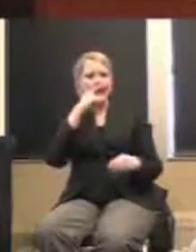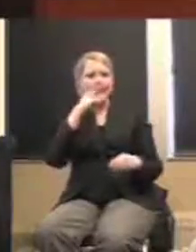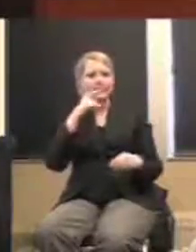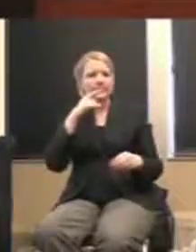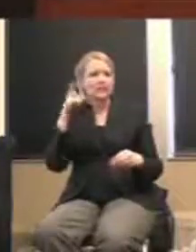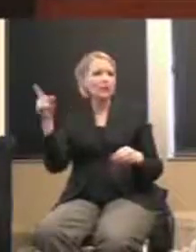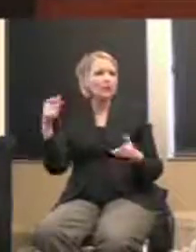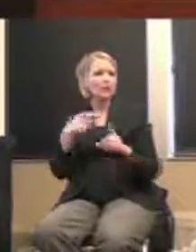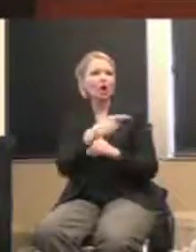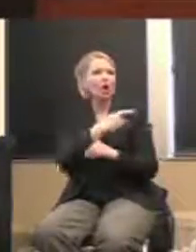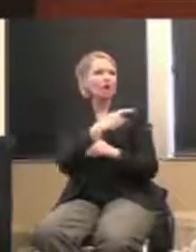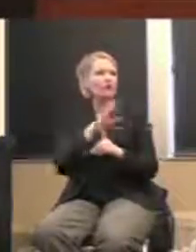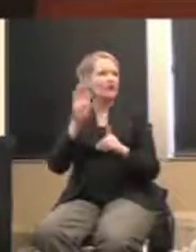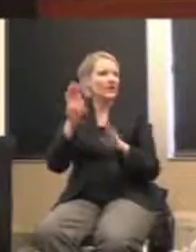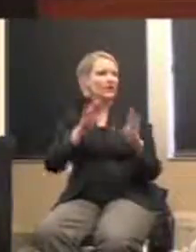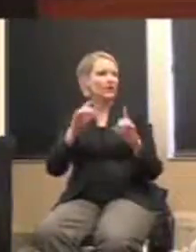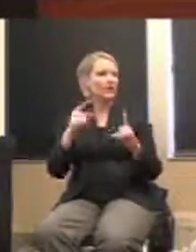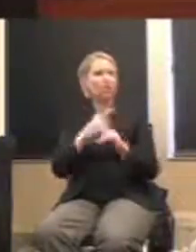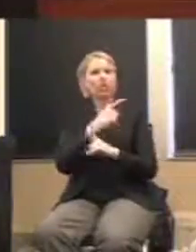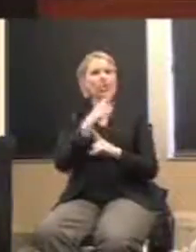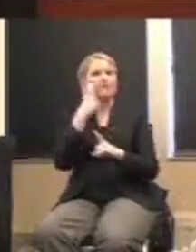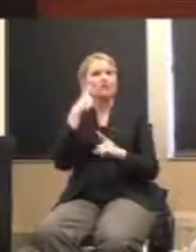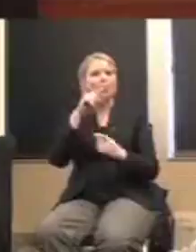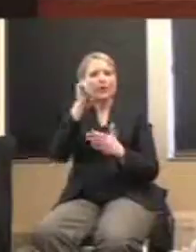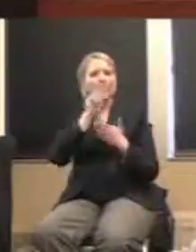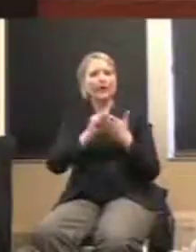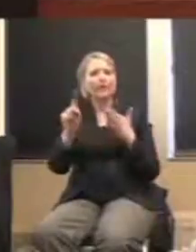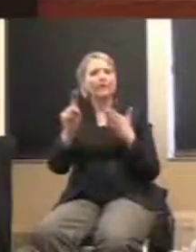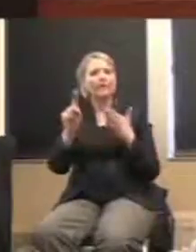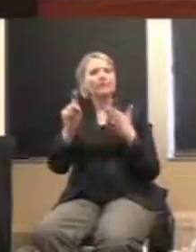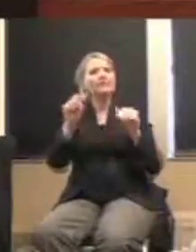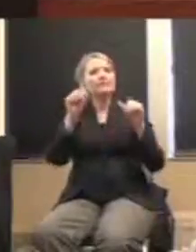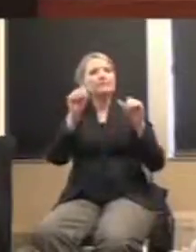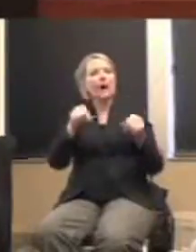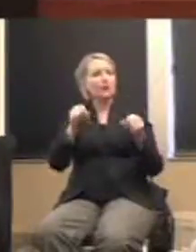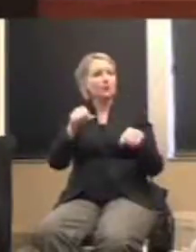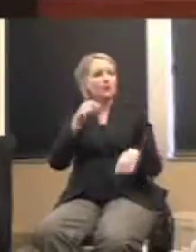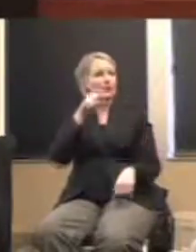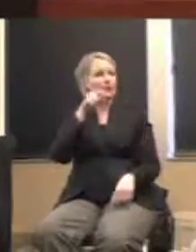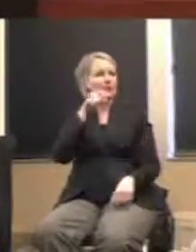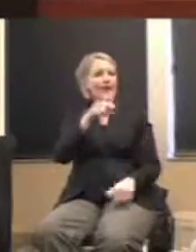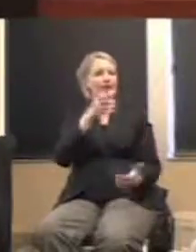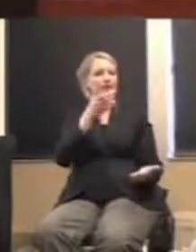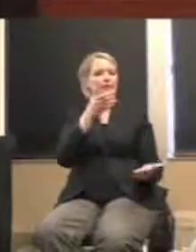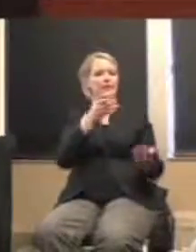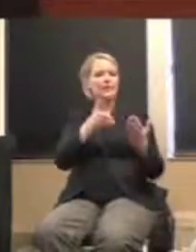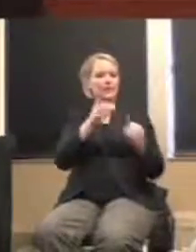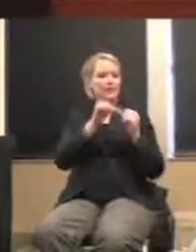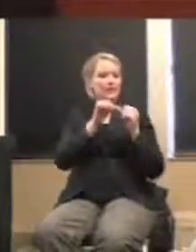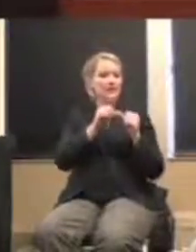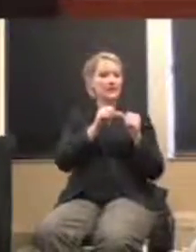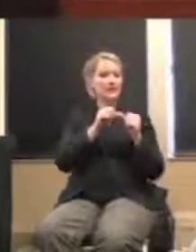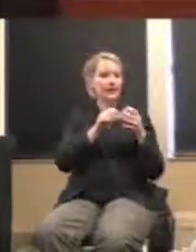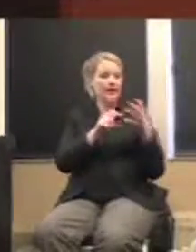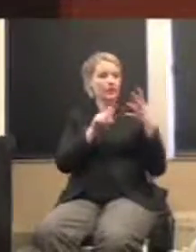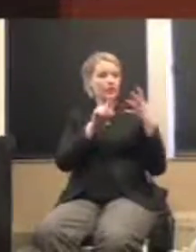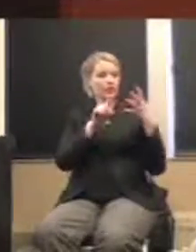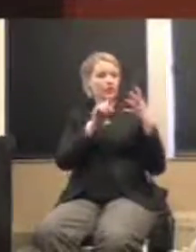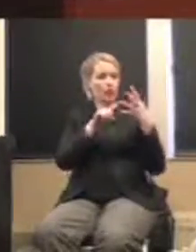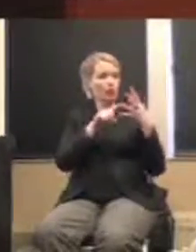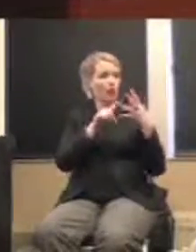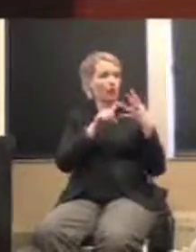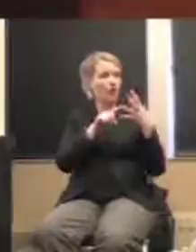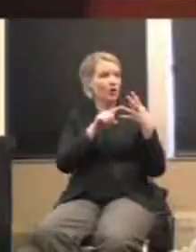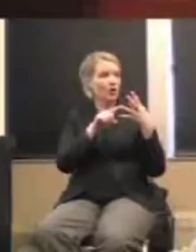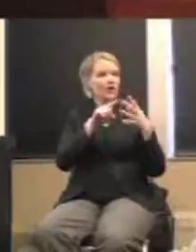off behavior-wise for a week. Chances are that they may have been a consistent phase 2, but that week